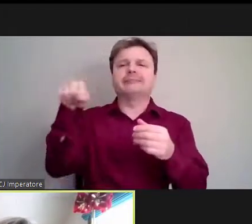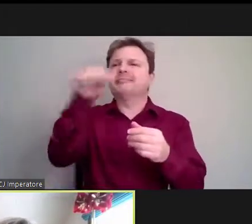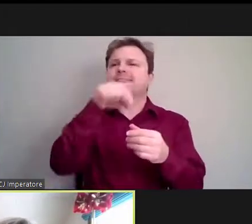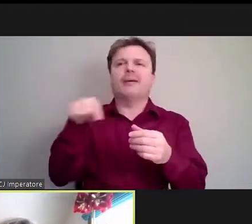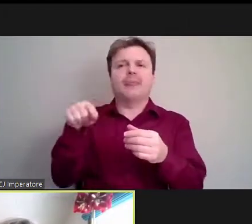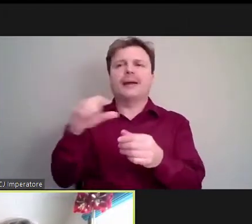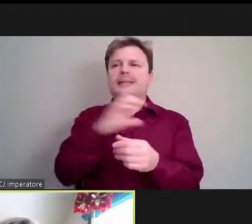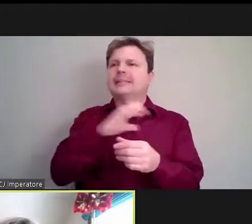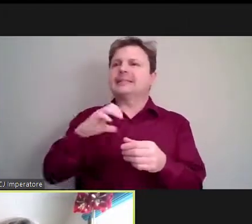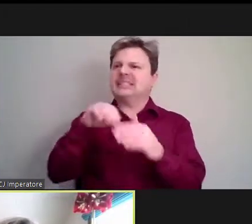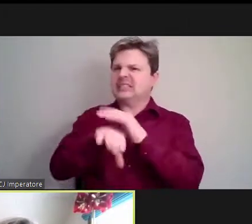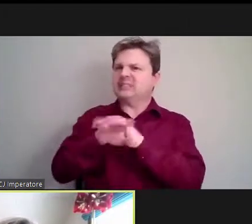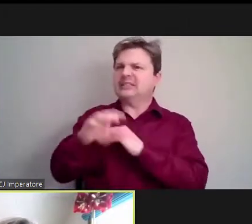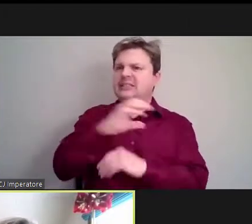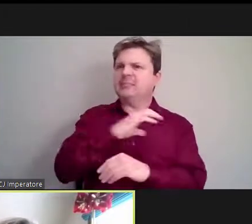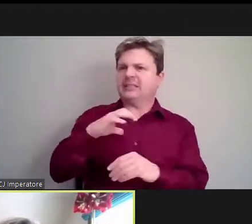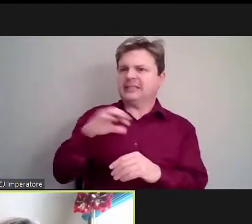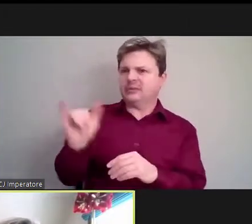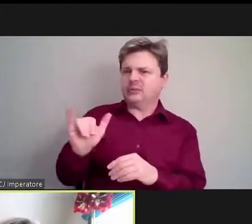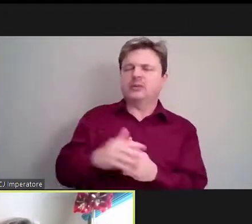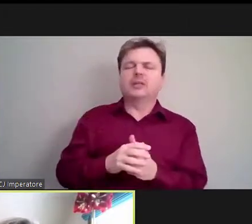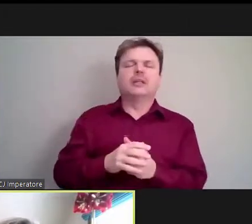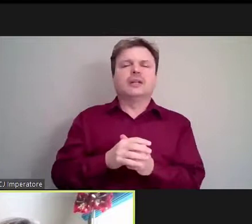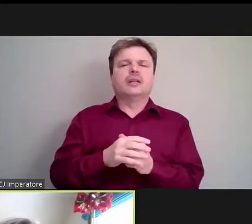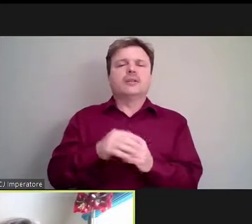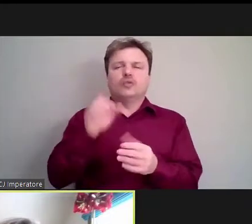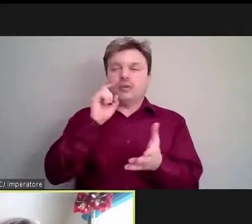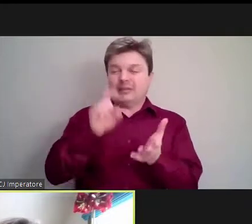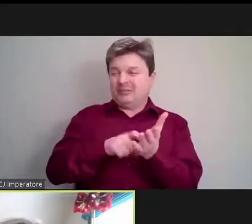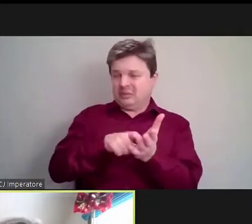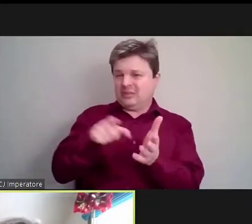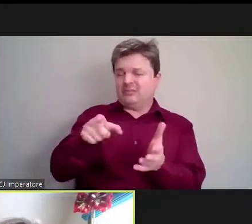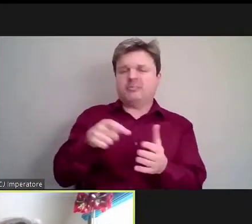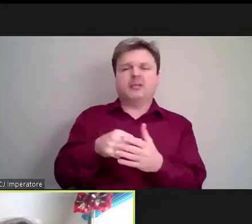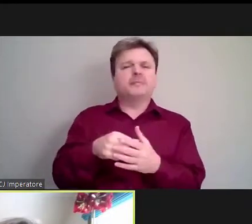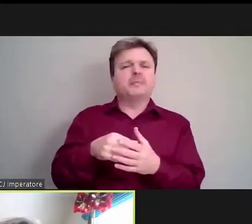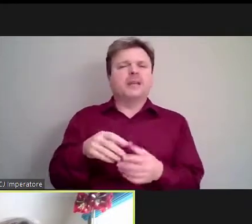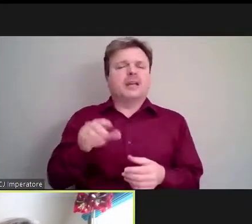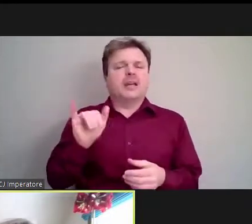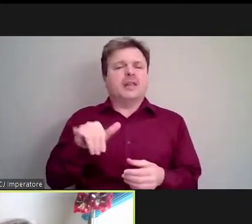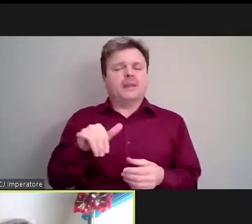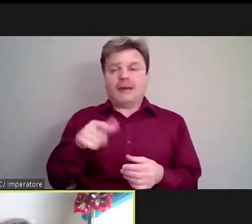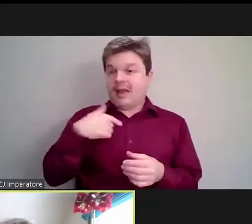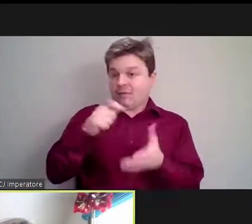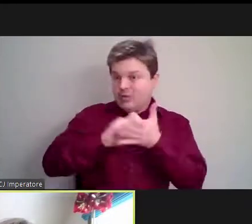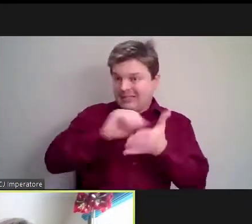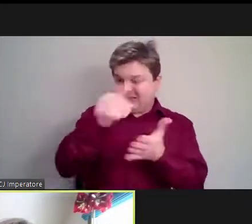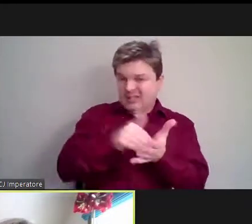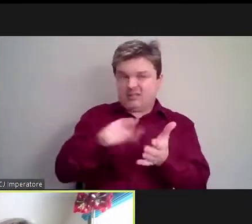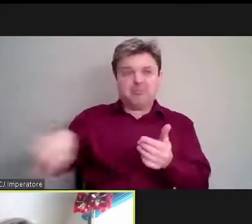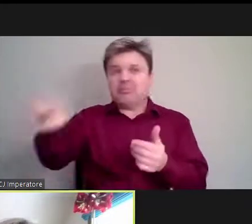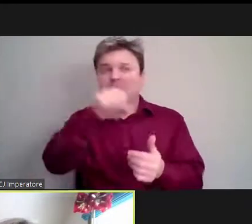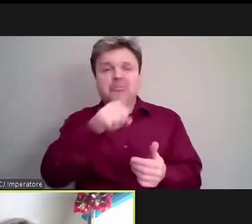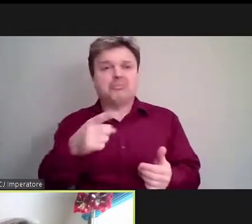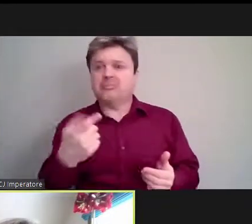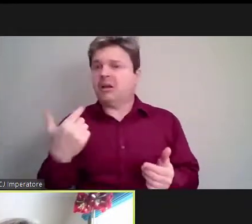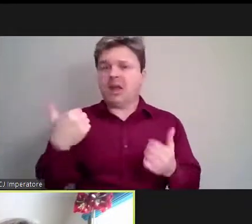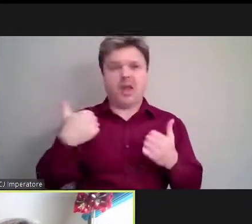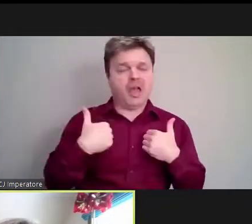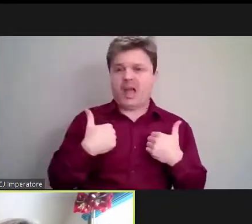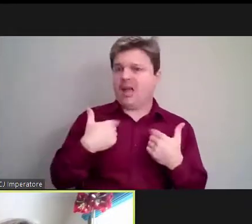this already, but it's extremely unusual for a writing center to have an accessibility committee or to